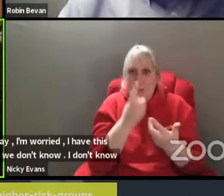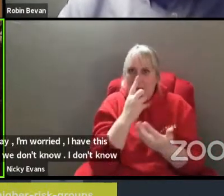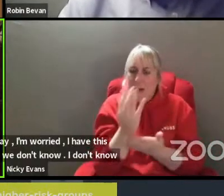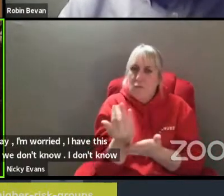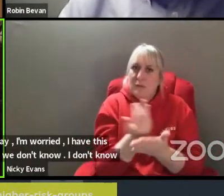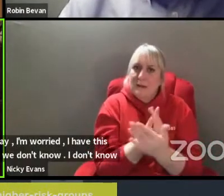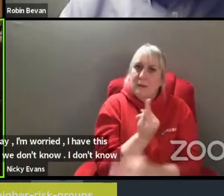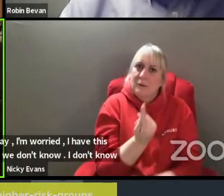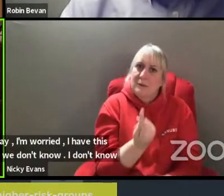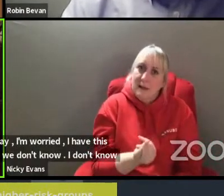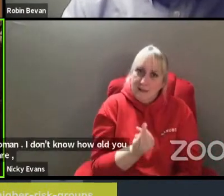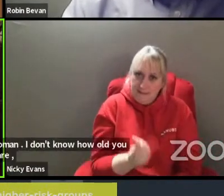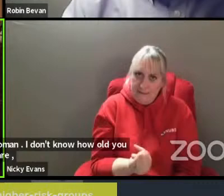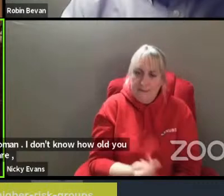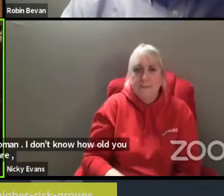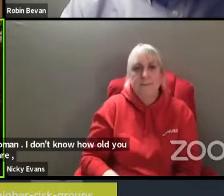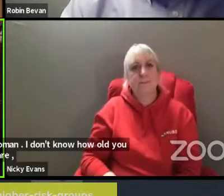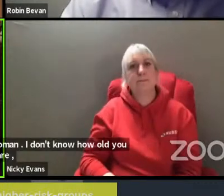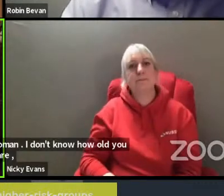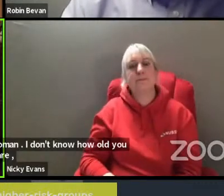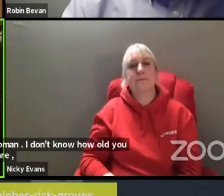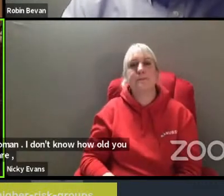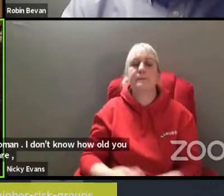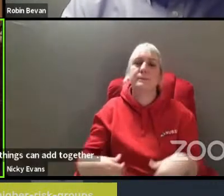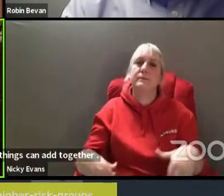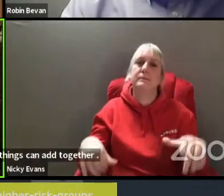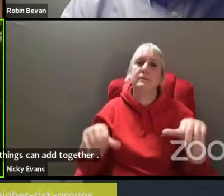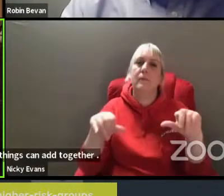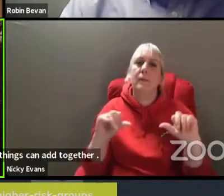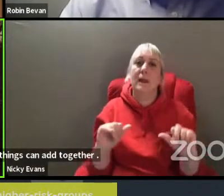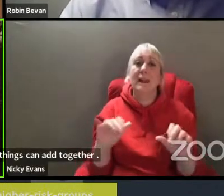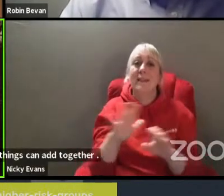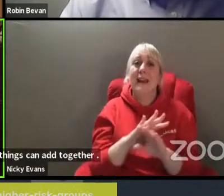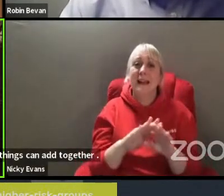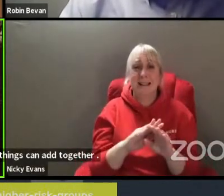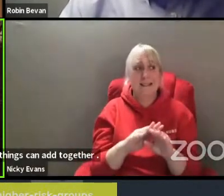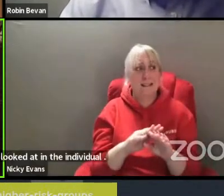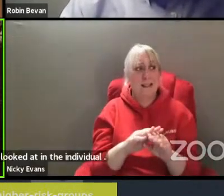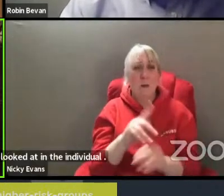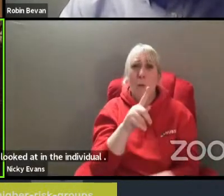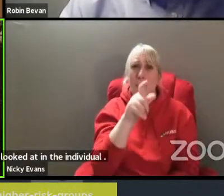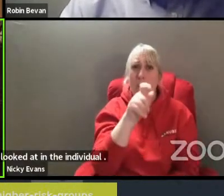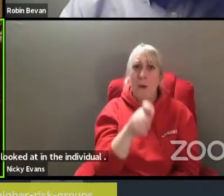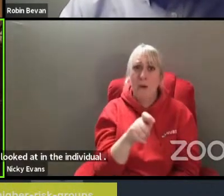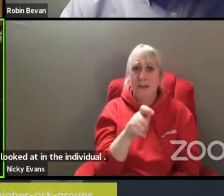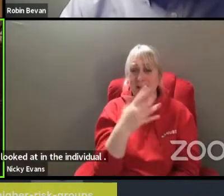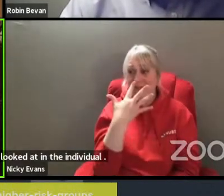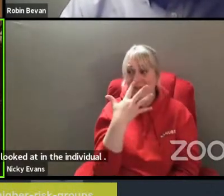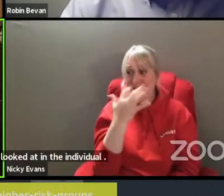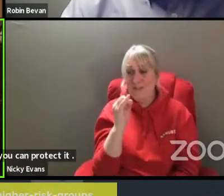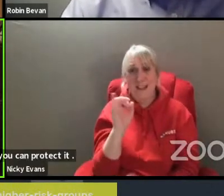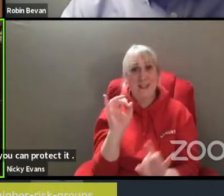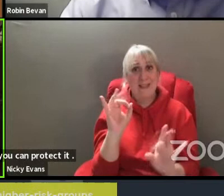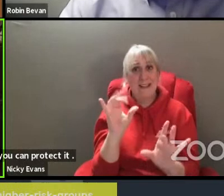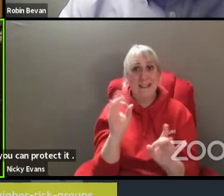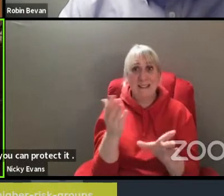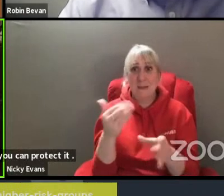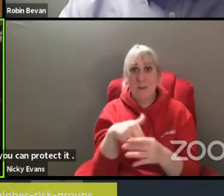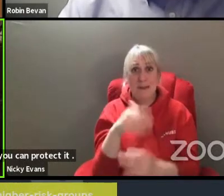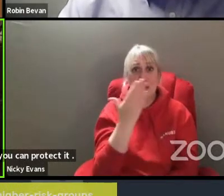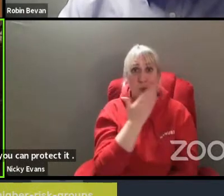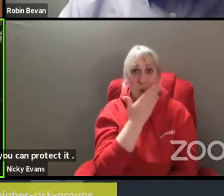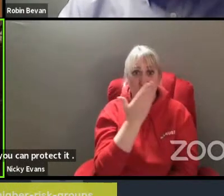protection. The case of the person who is the only 50-plus-year-old teaching in their school, that should